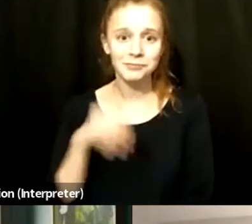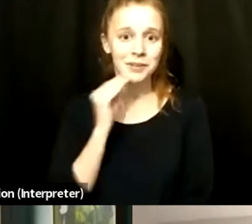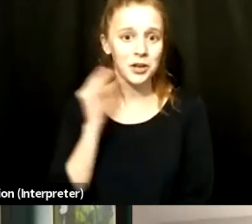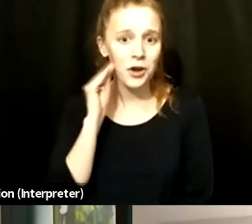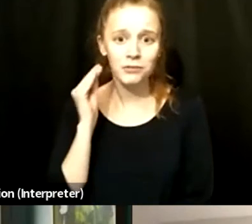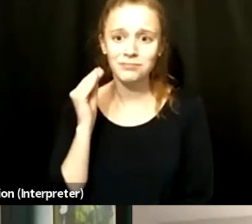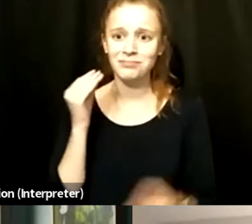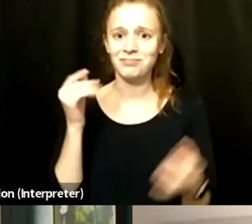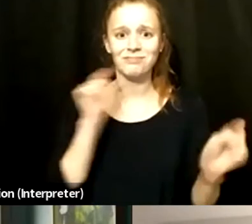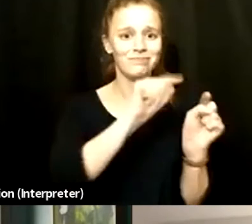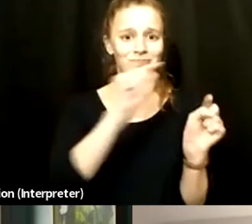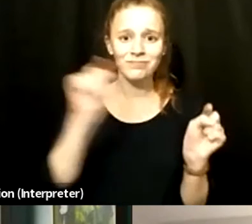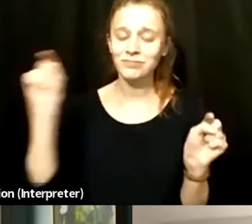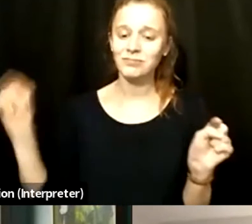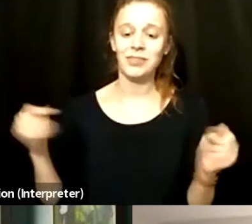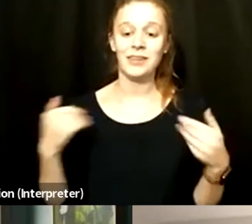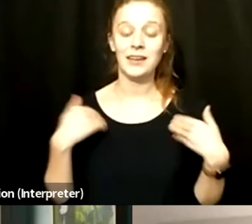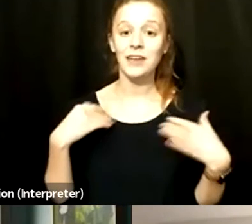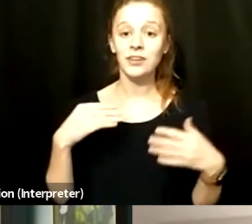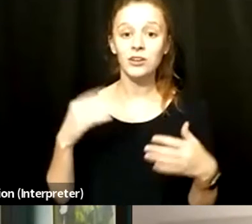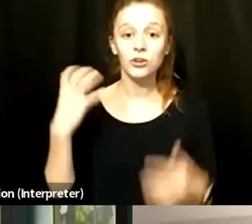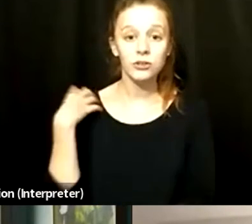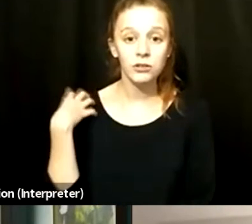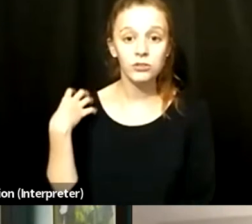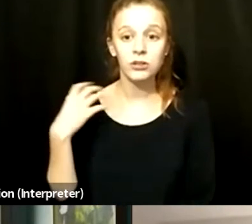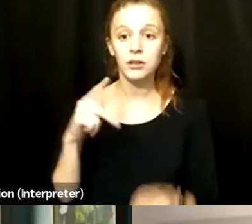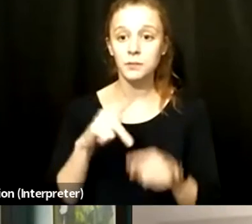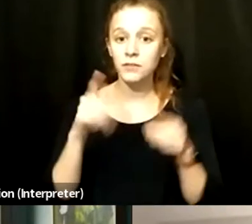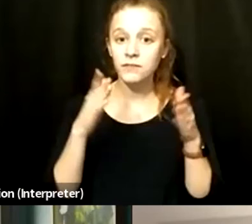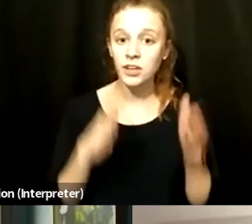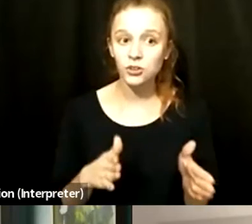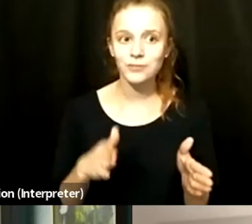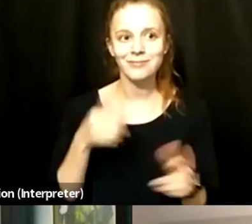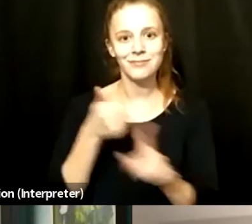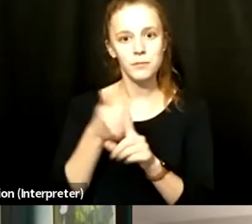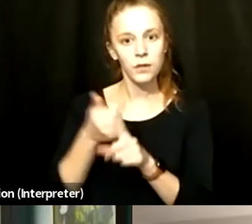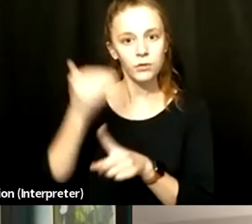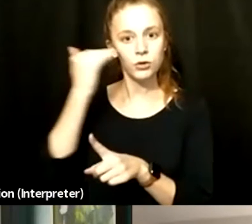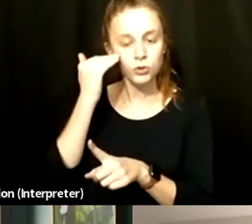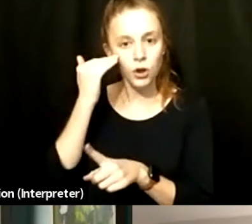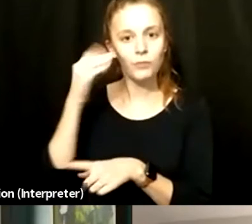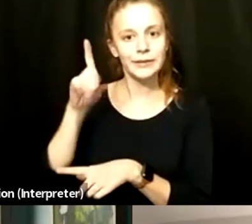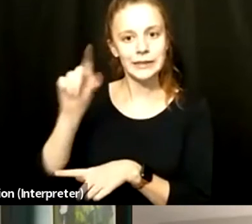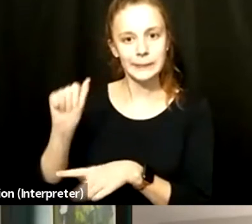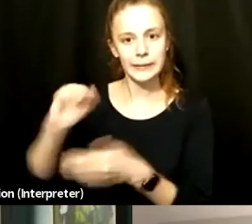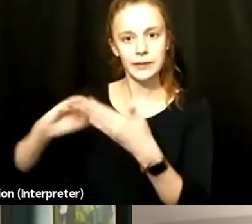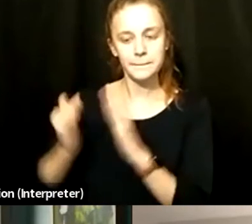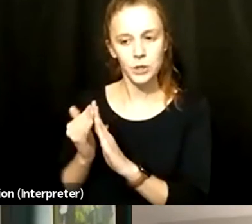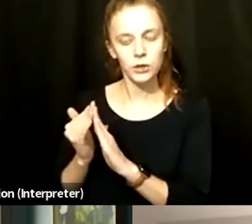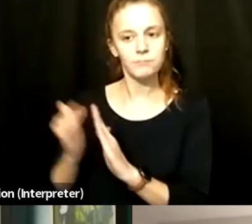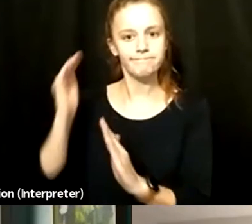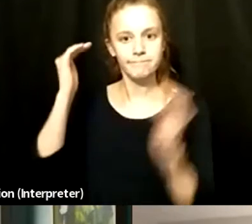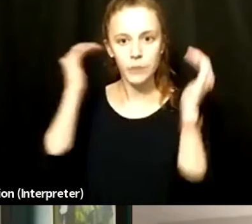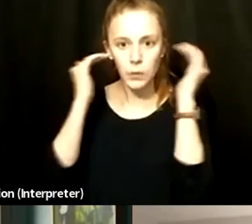coaches and professionals who are in adapted sports and physical fitness fields be aware of ableism is an important contributor to